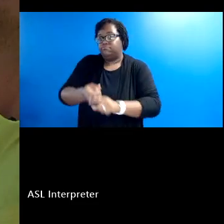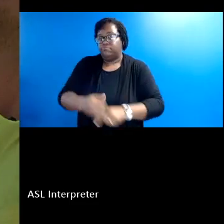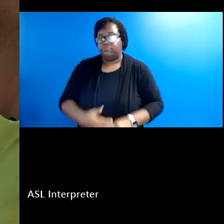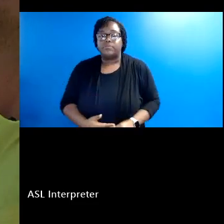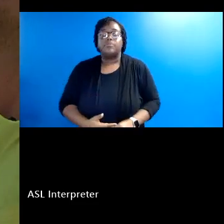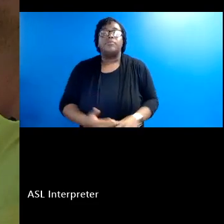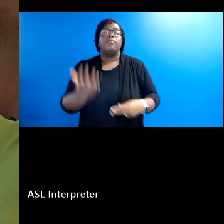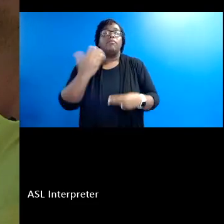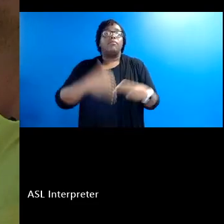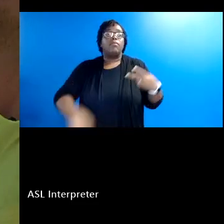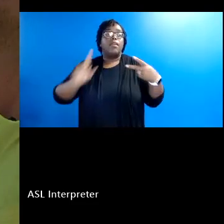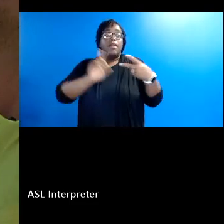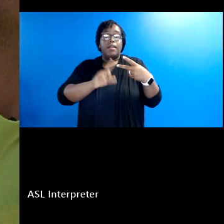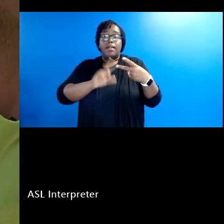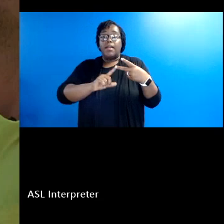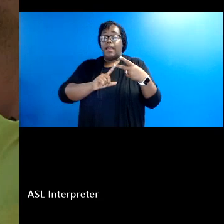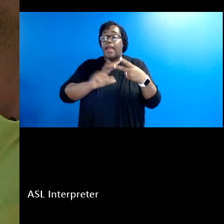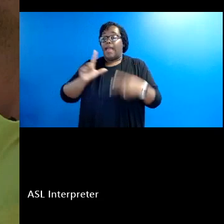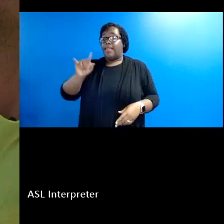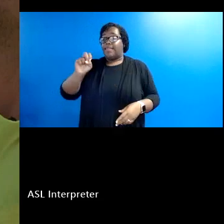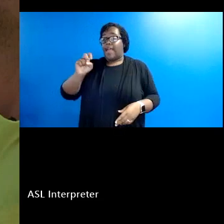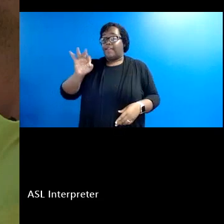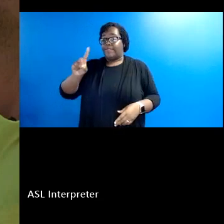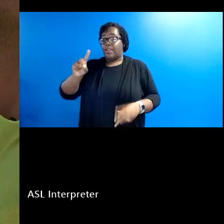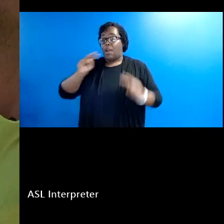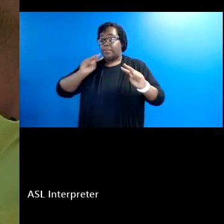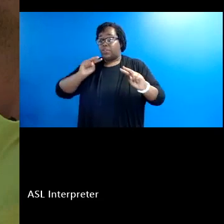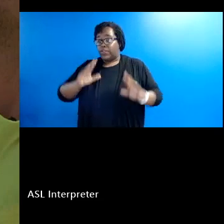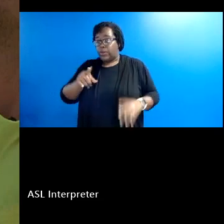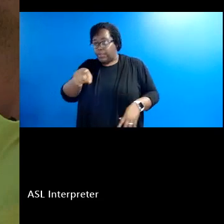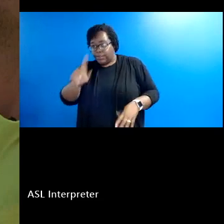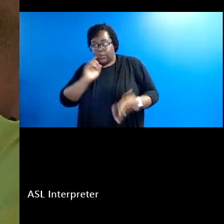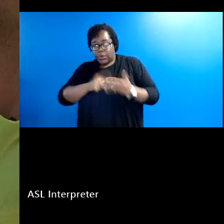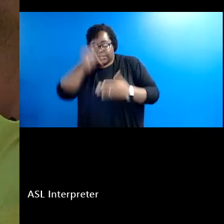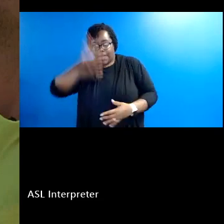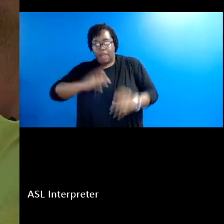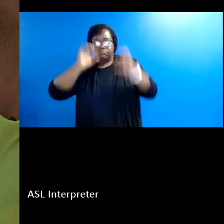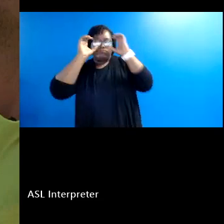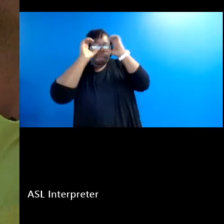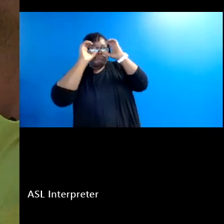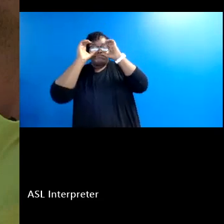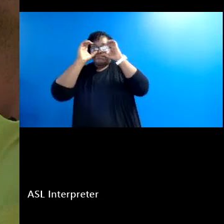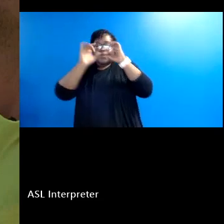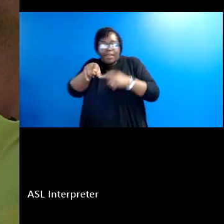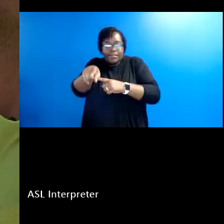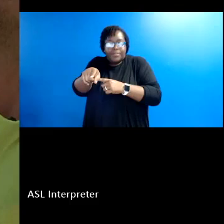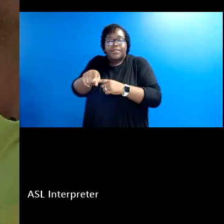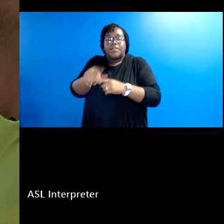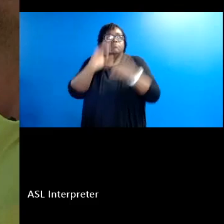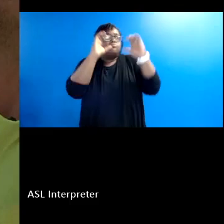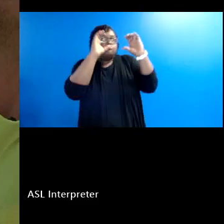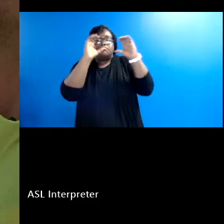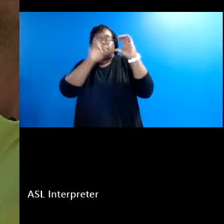we send out live field observers, and you'll see that's a live field observer there with his binoculars, and he's looking at